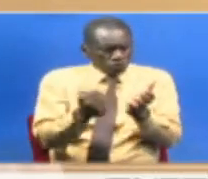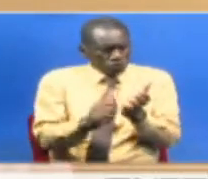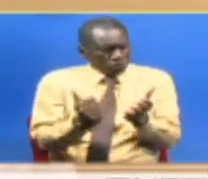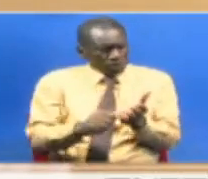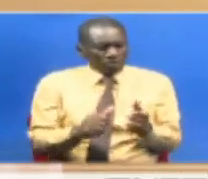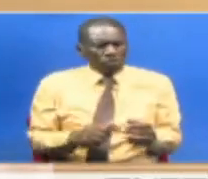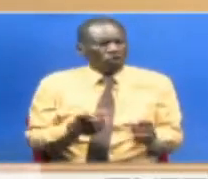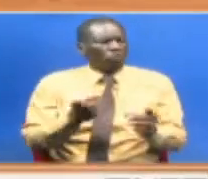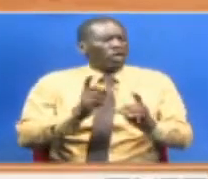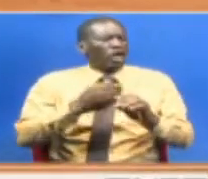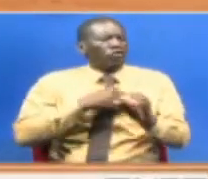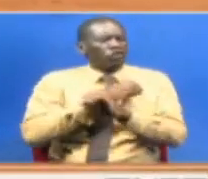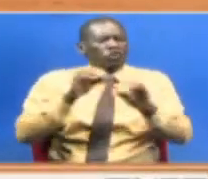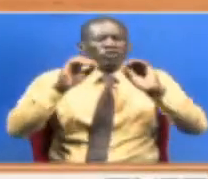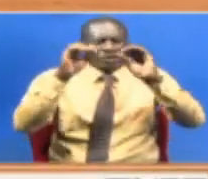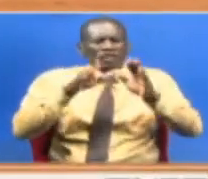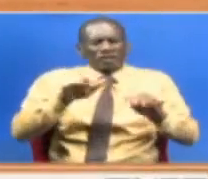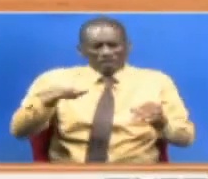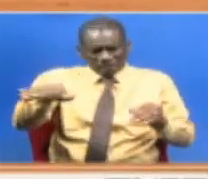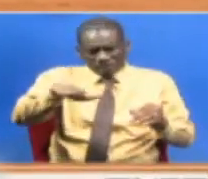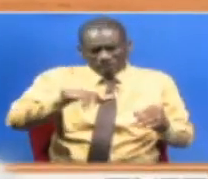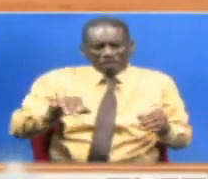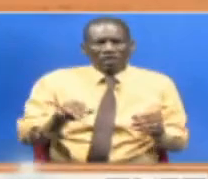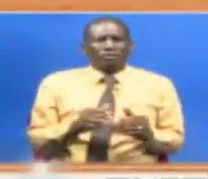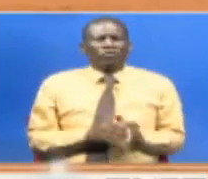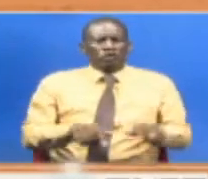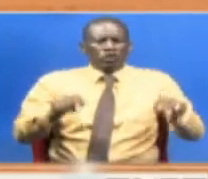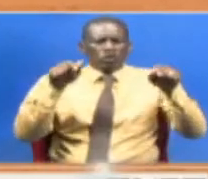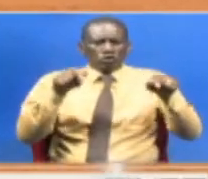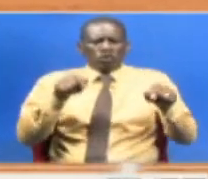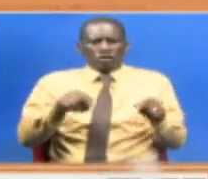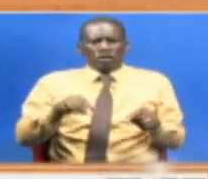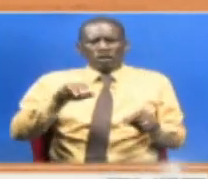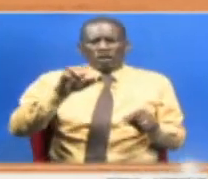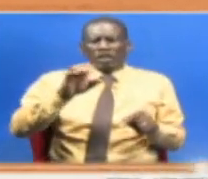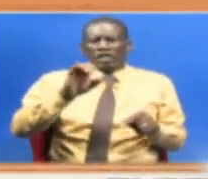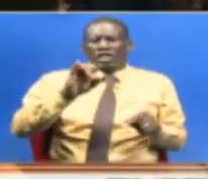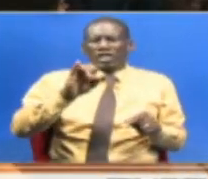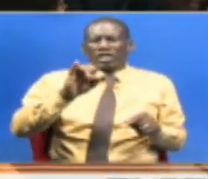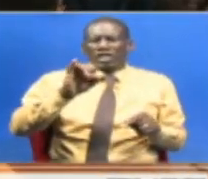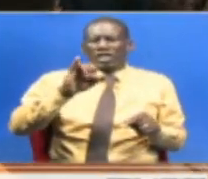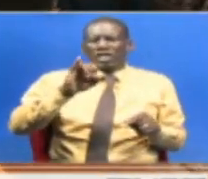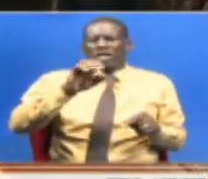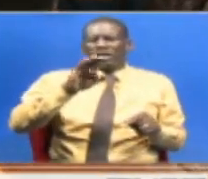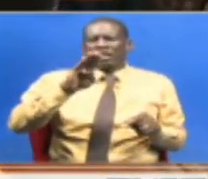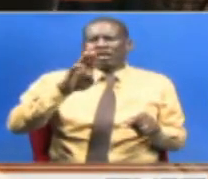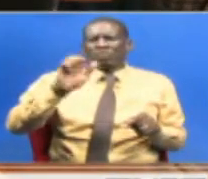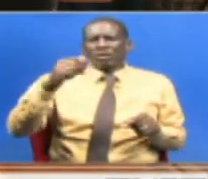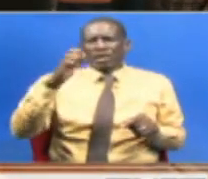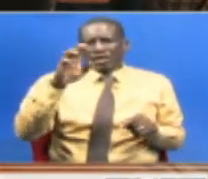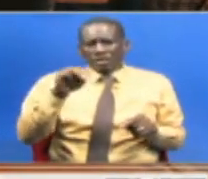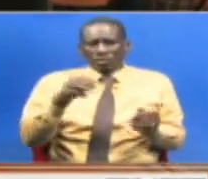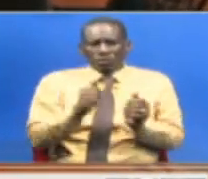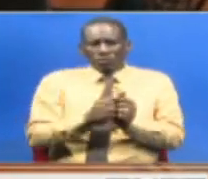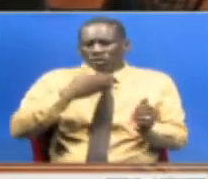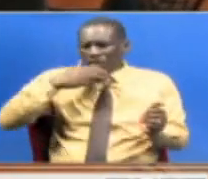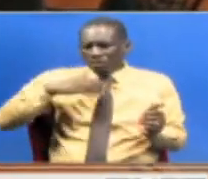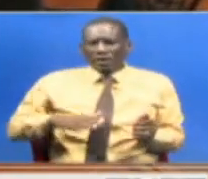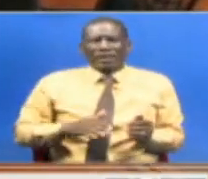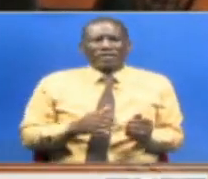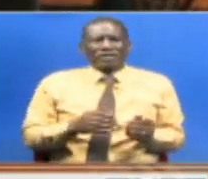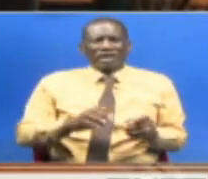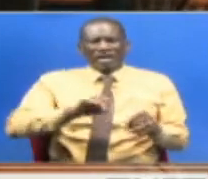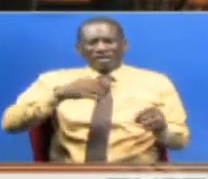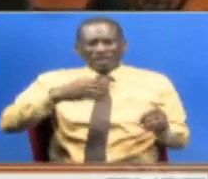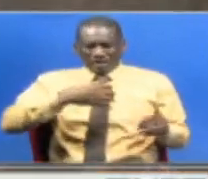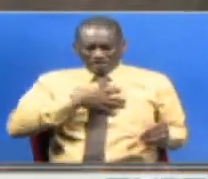very serious problem. Today, Mohammed Ibrahim accompanies a parent, Bilal Abdi, a retired